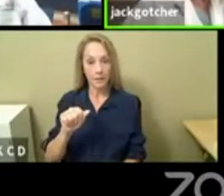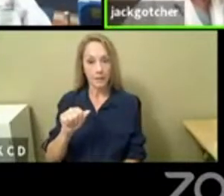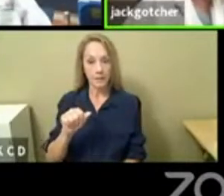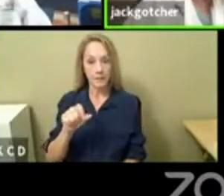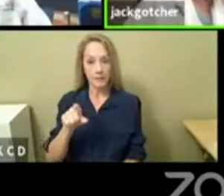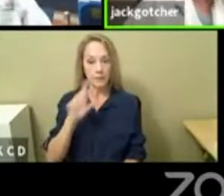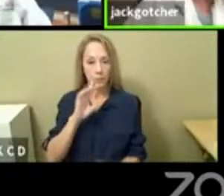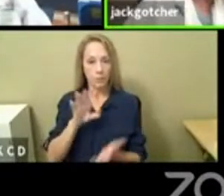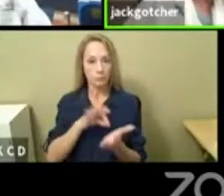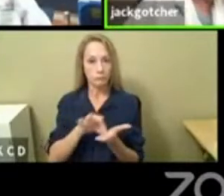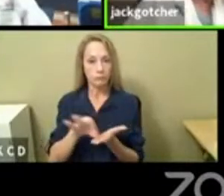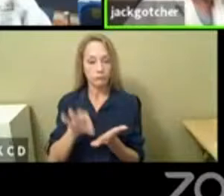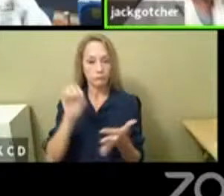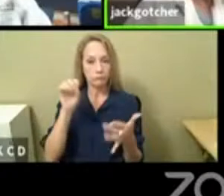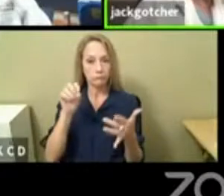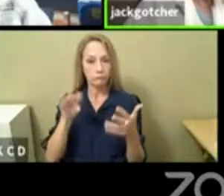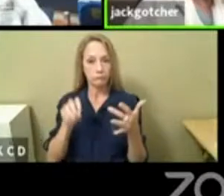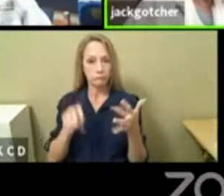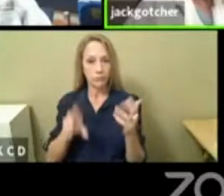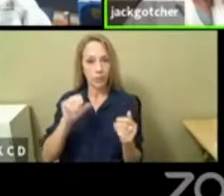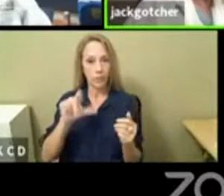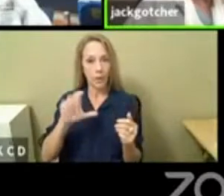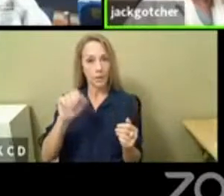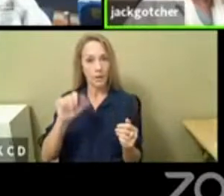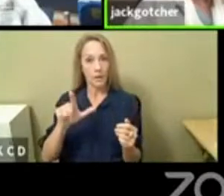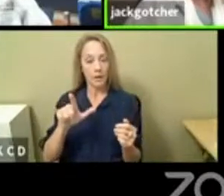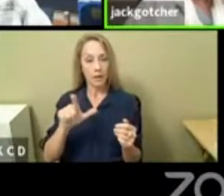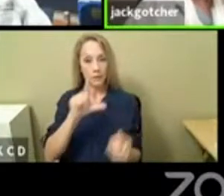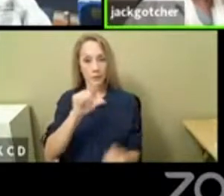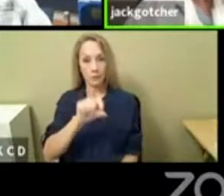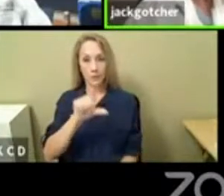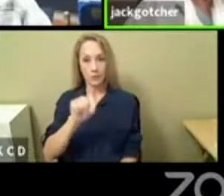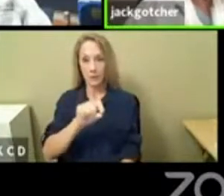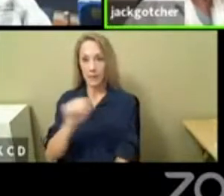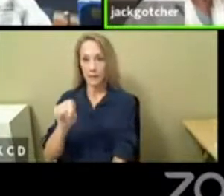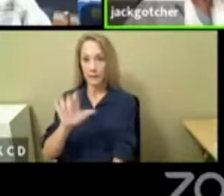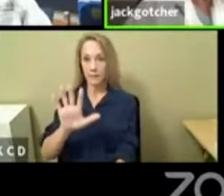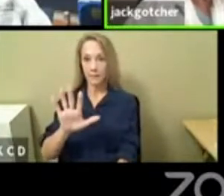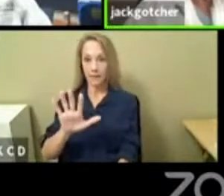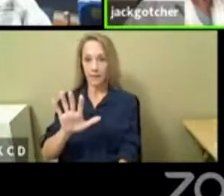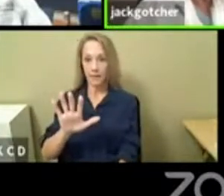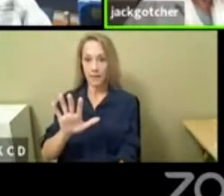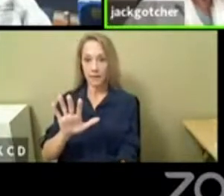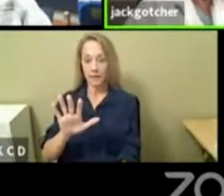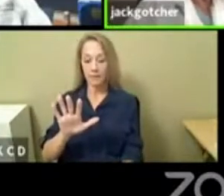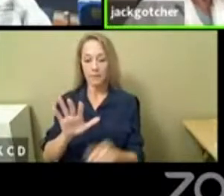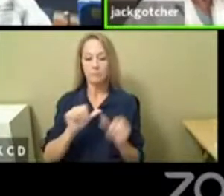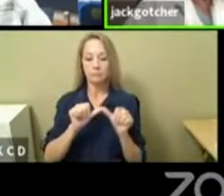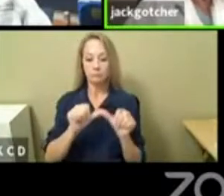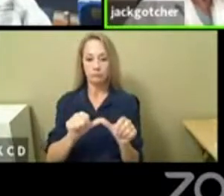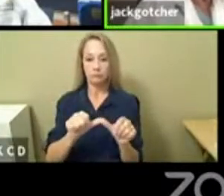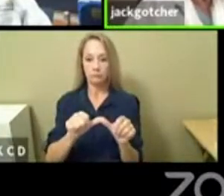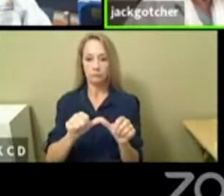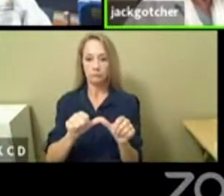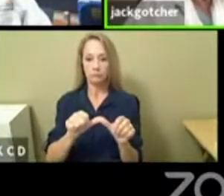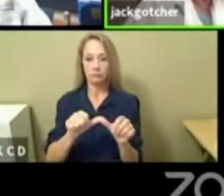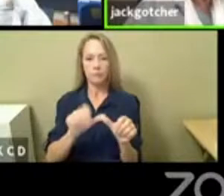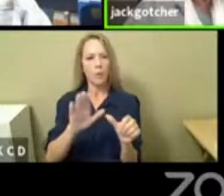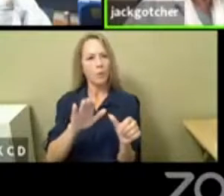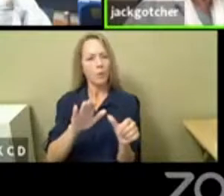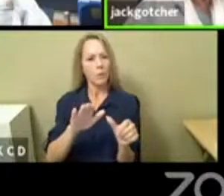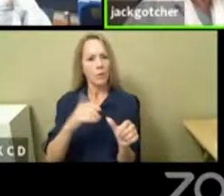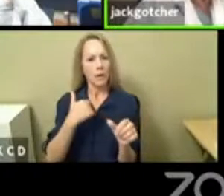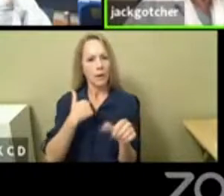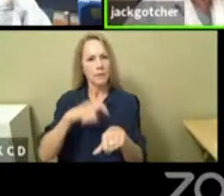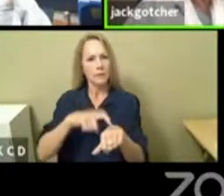a roll call on Regulation 2020-5 to be continued. We need a time